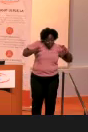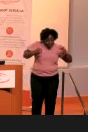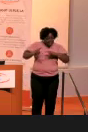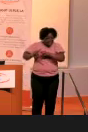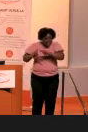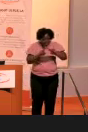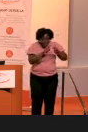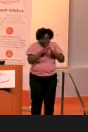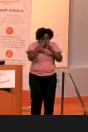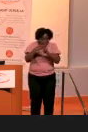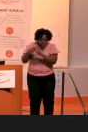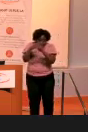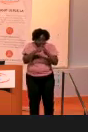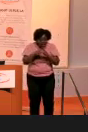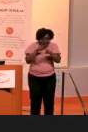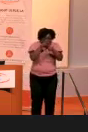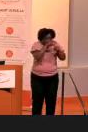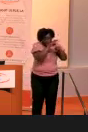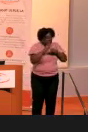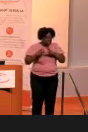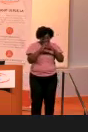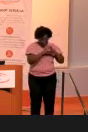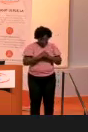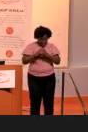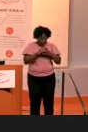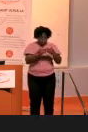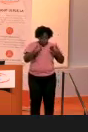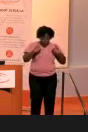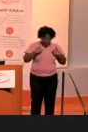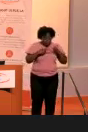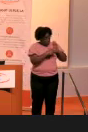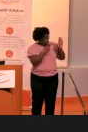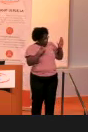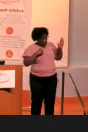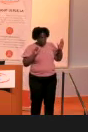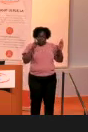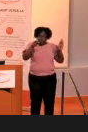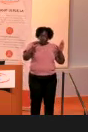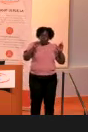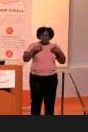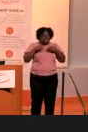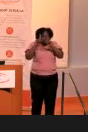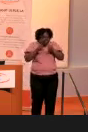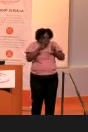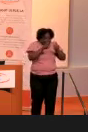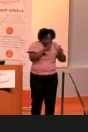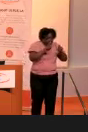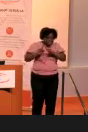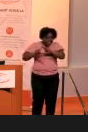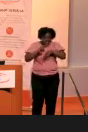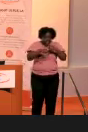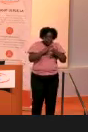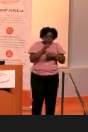different cells. As you know, lupus patients, when they're diagnosed, they test for levels of different types of antibodies, such